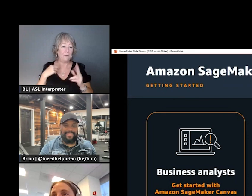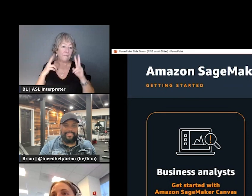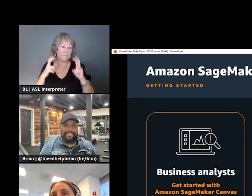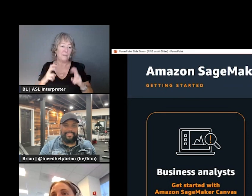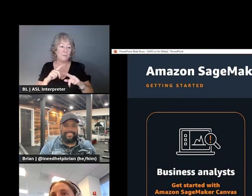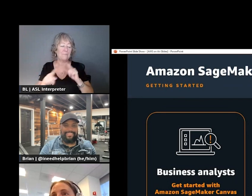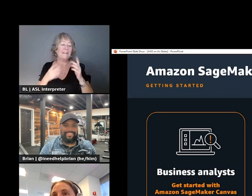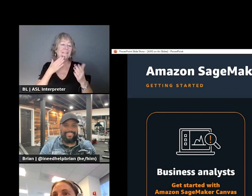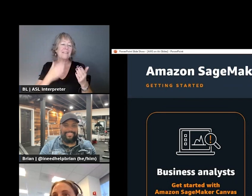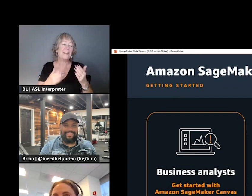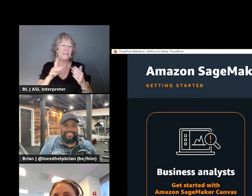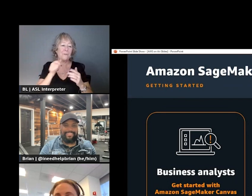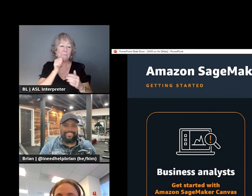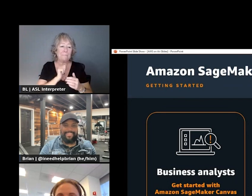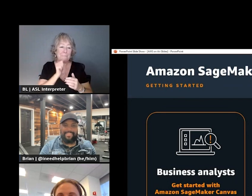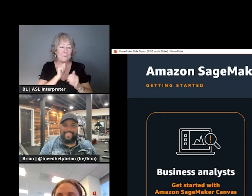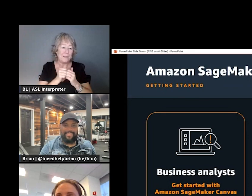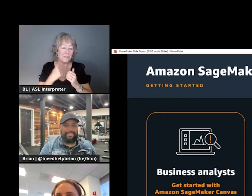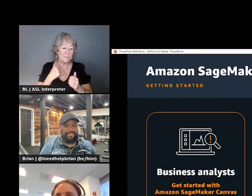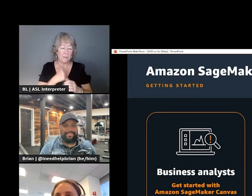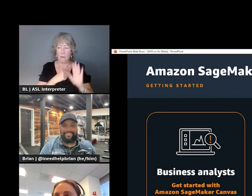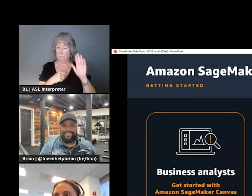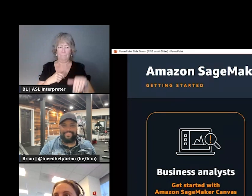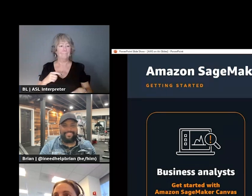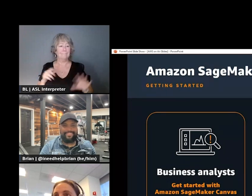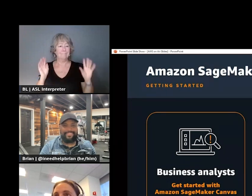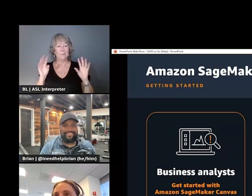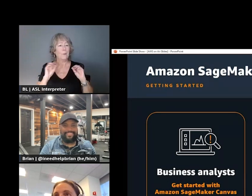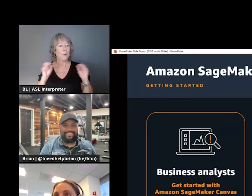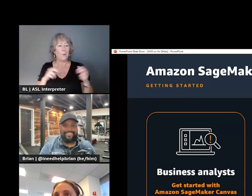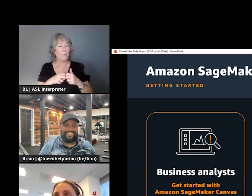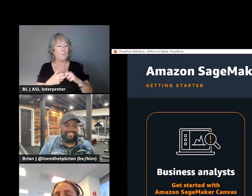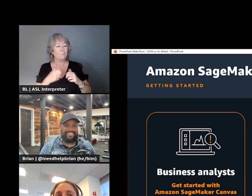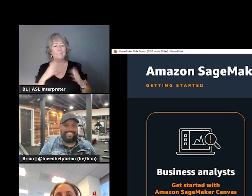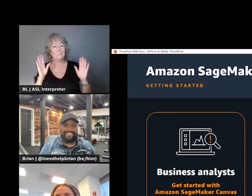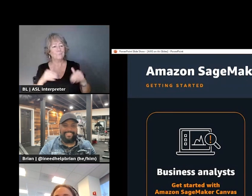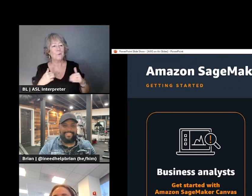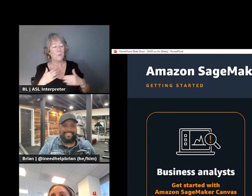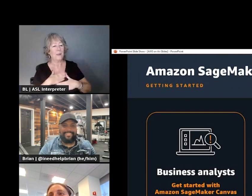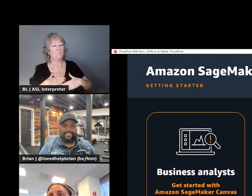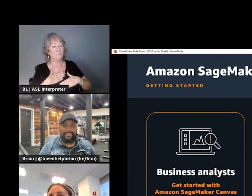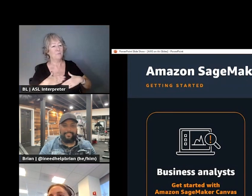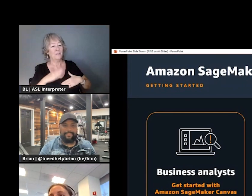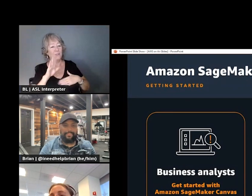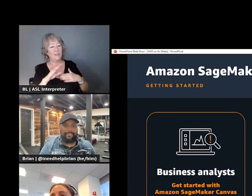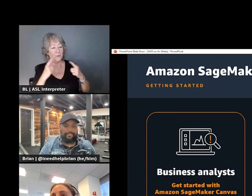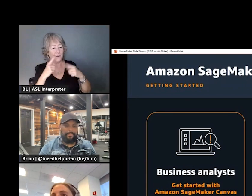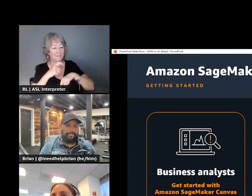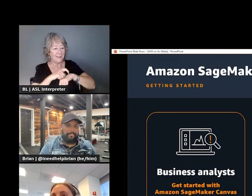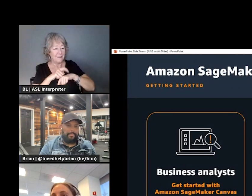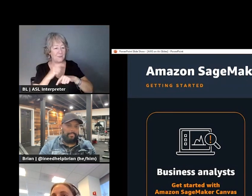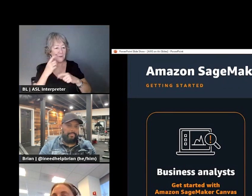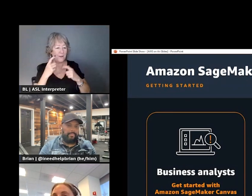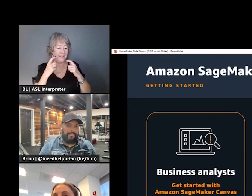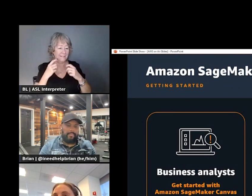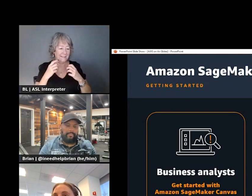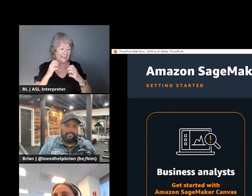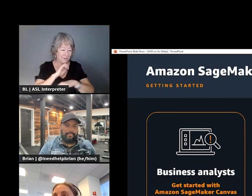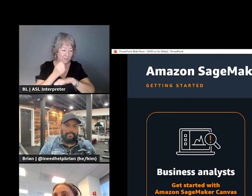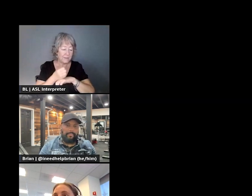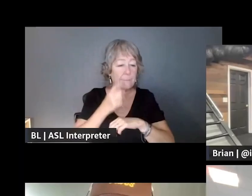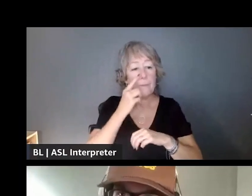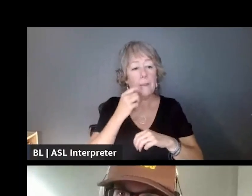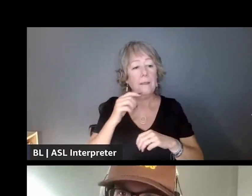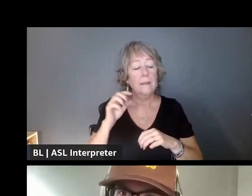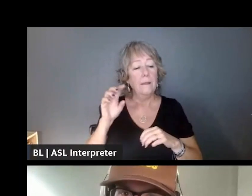you for hanging in there. Oh, no worries. Thank you. Yeah, we appreciate it, Kimberly. Absolutely. And David, I'm going to